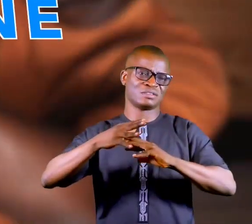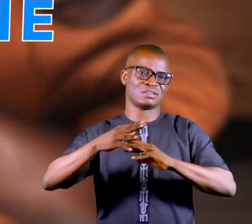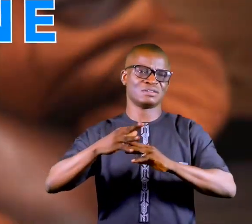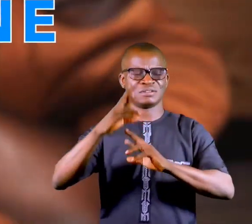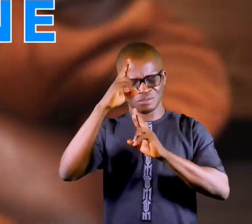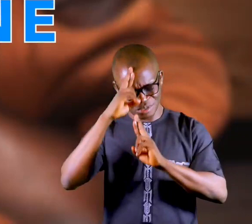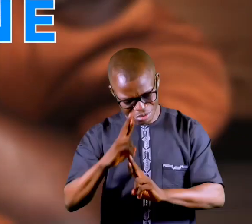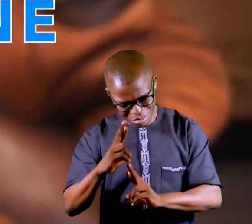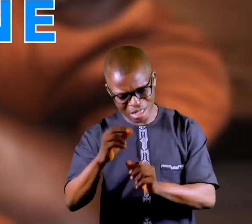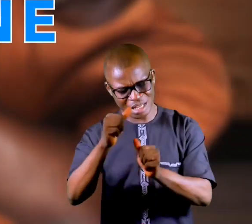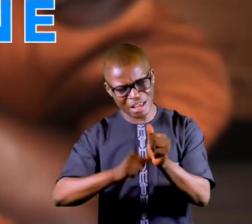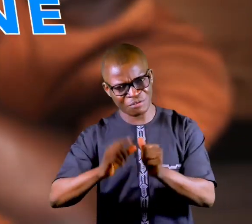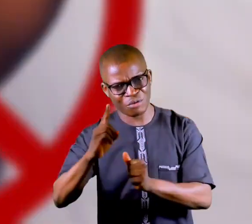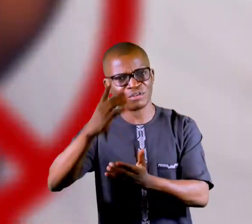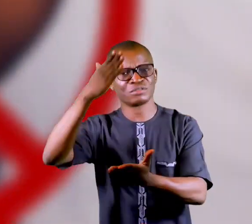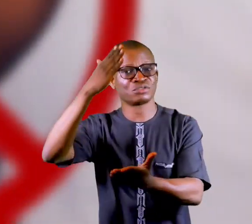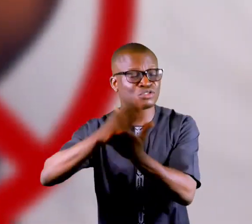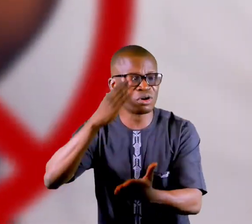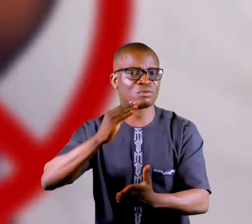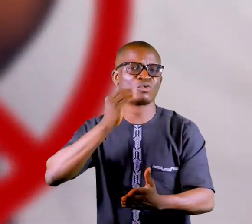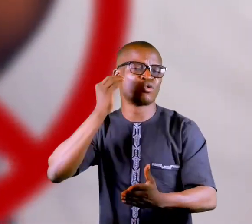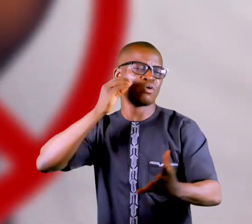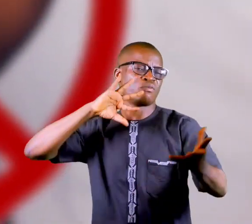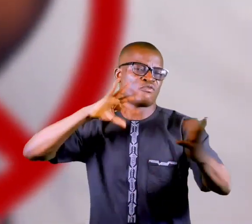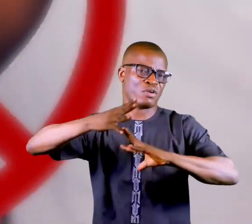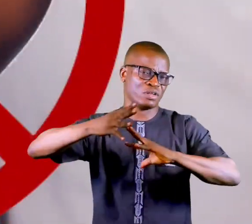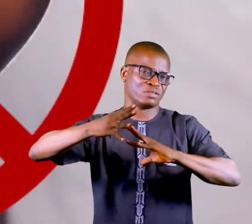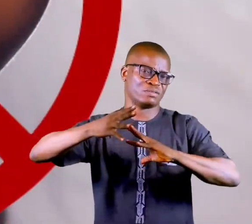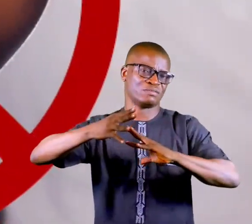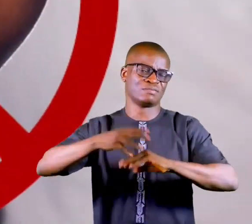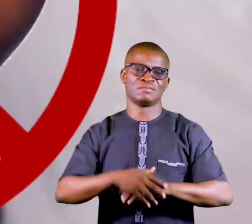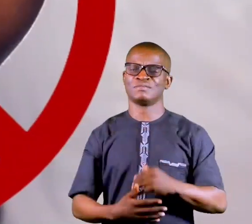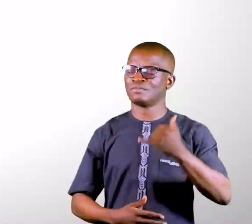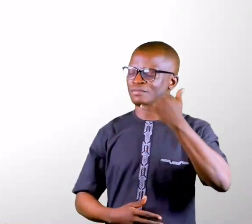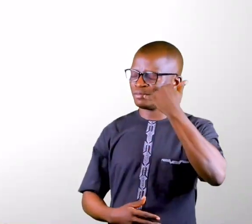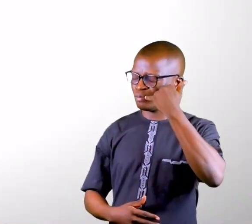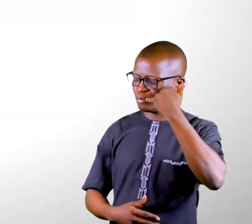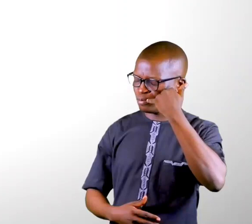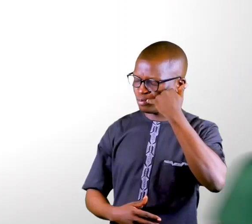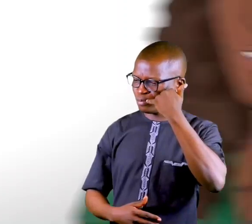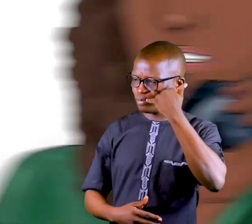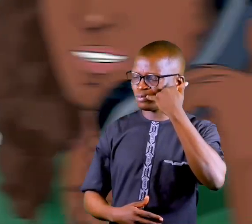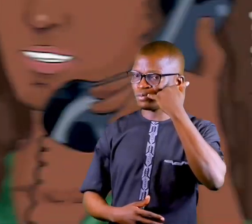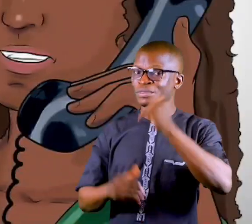for all is respect everyone, stop domestic violence.